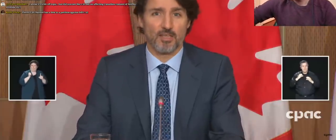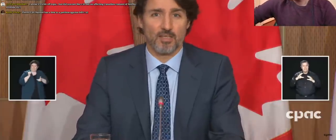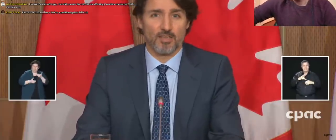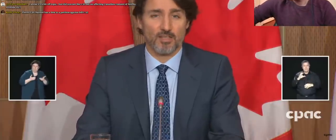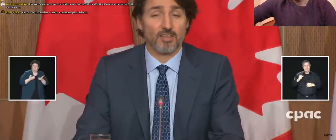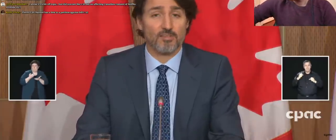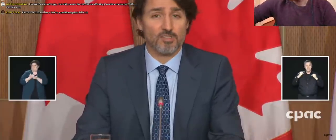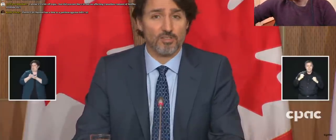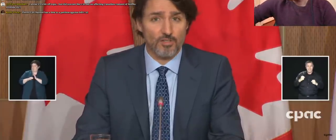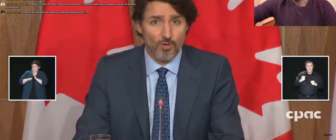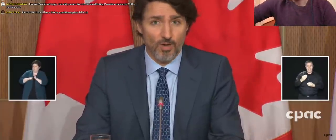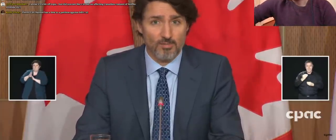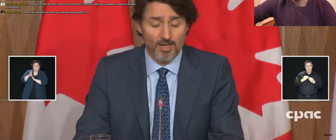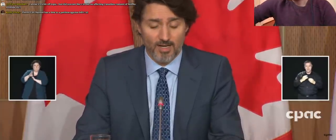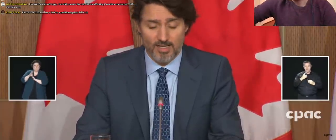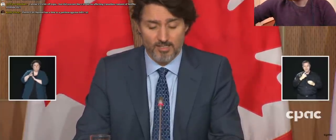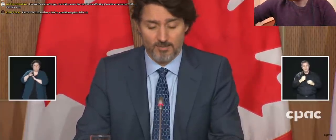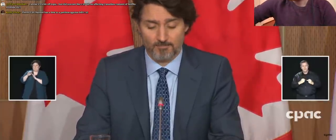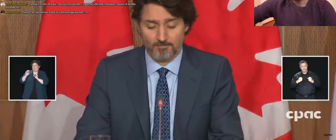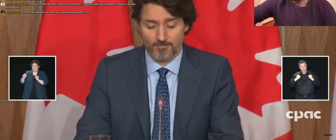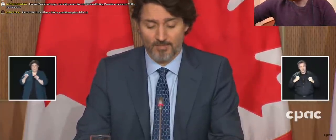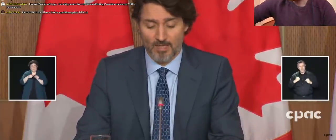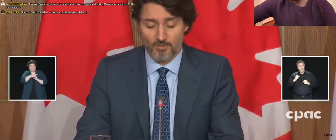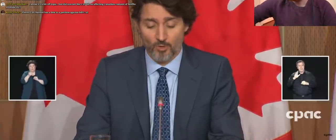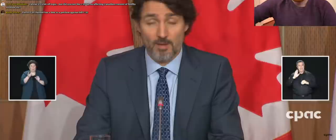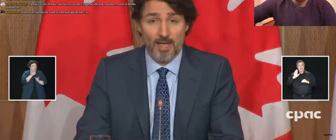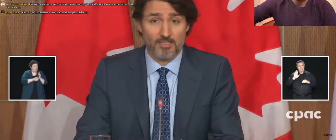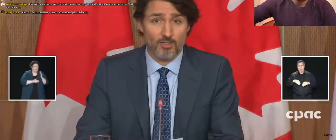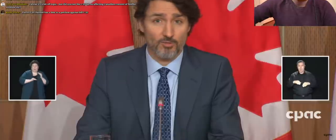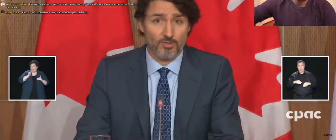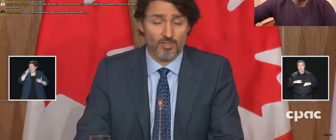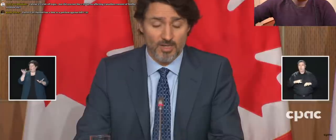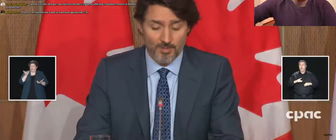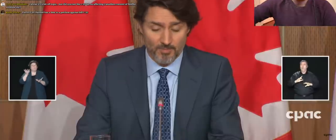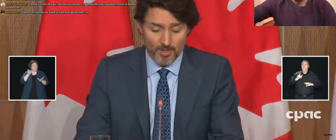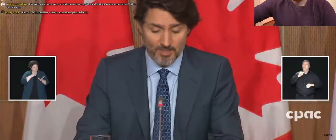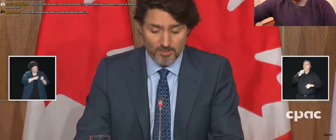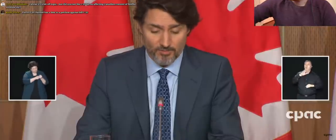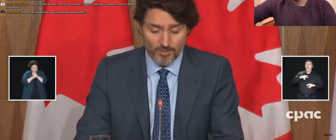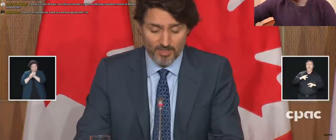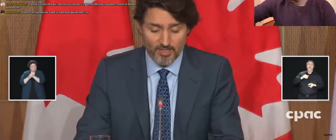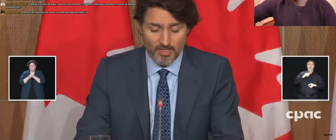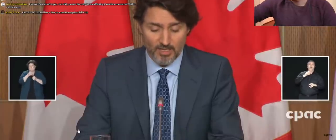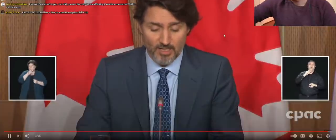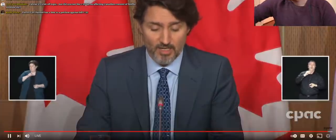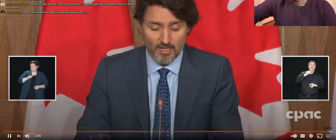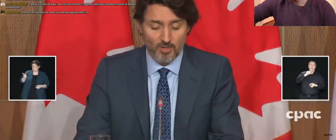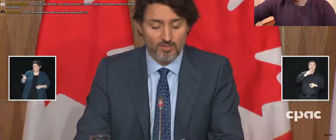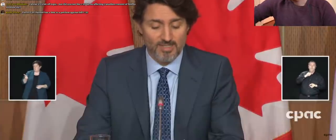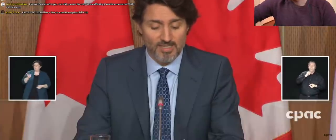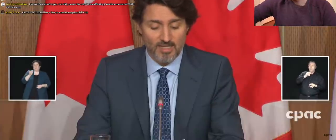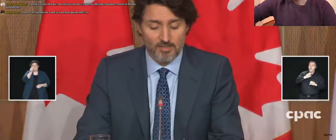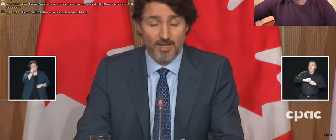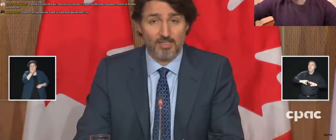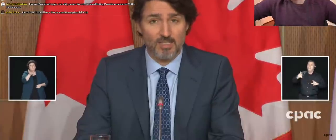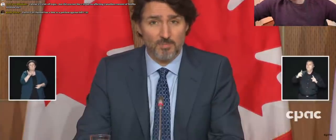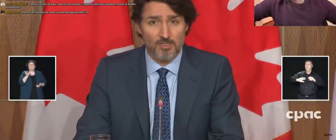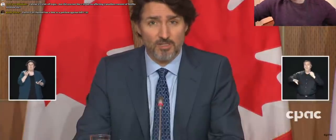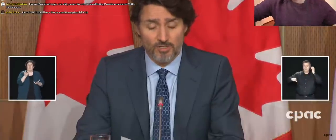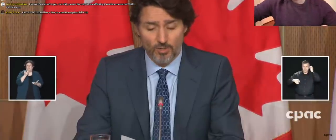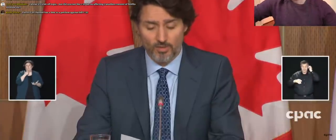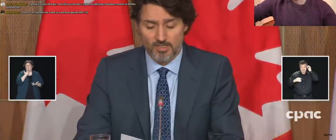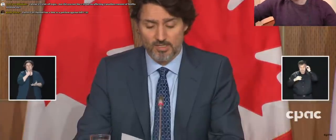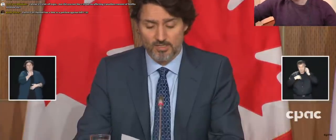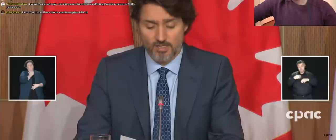economy that leaves no one behind. Before I pass it over to Deputy Prime Minister Freeland, I want to extend my